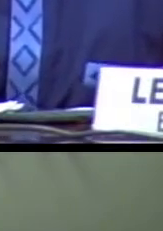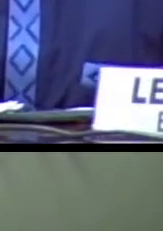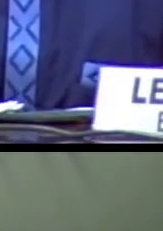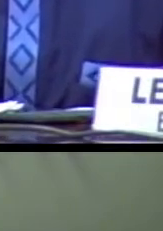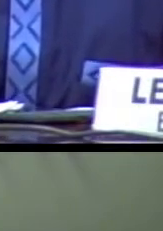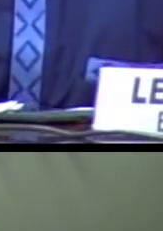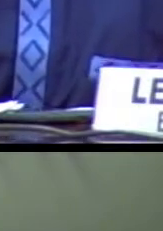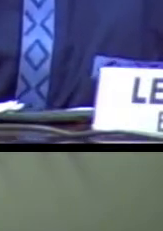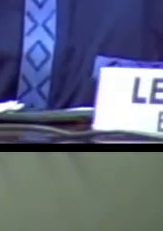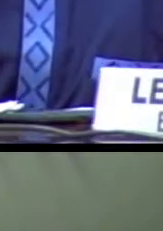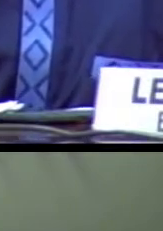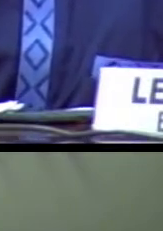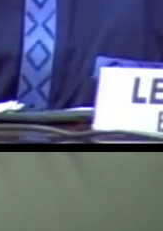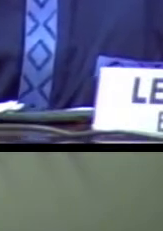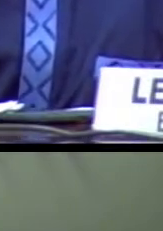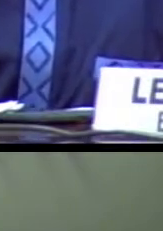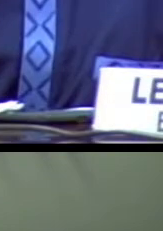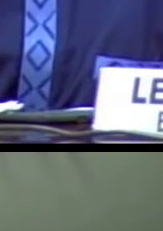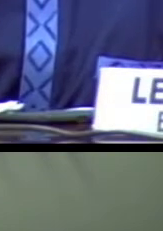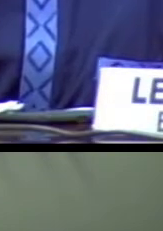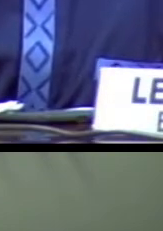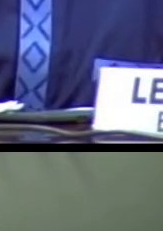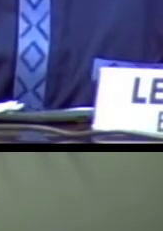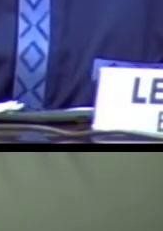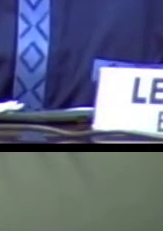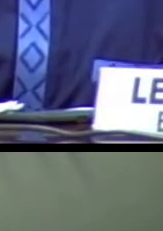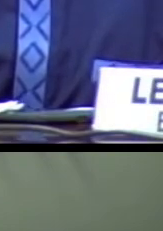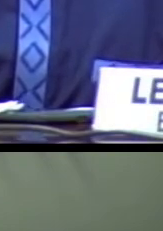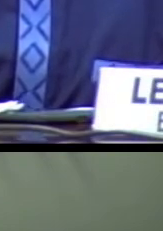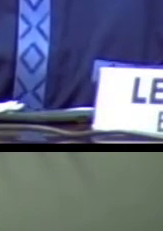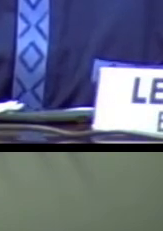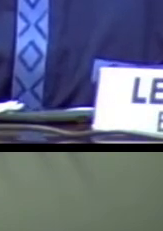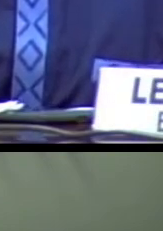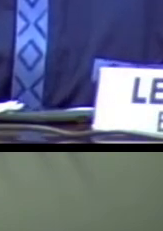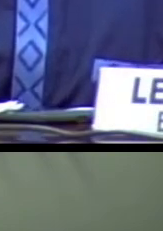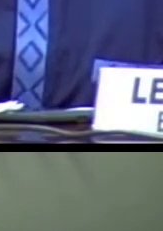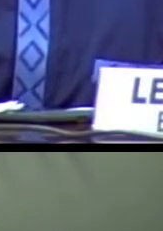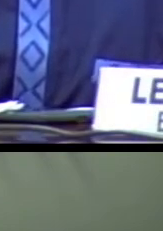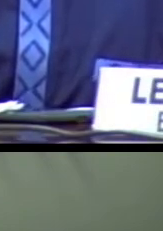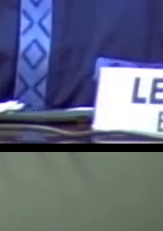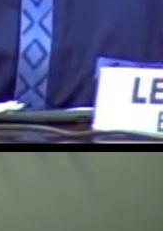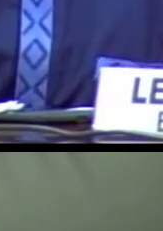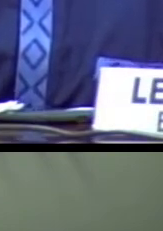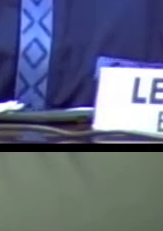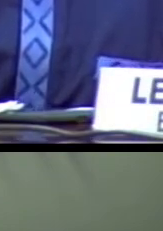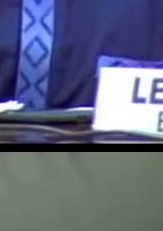see, these matters are usually decided in a court of law.